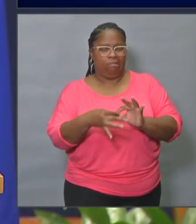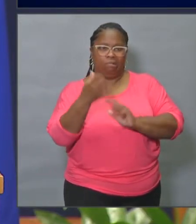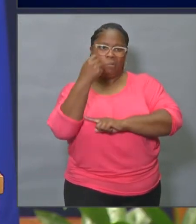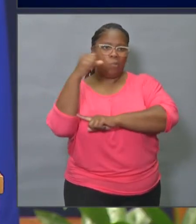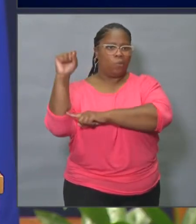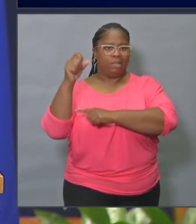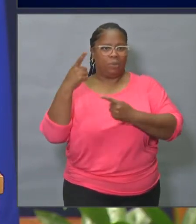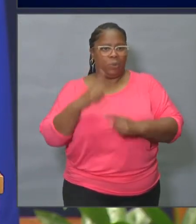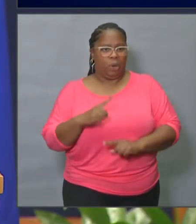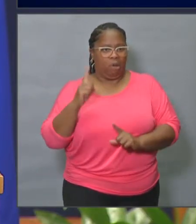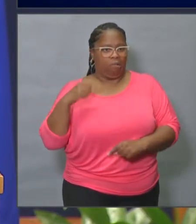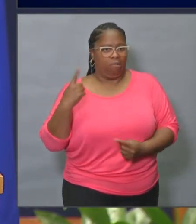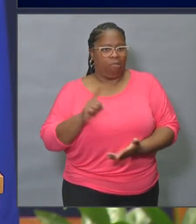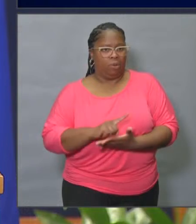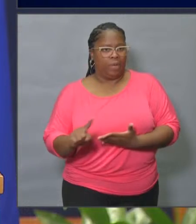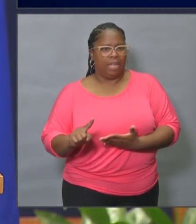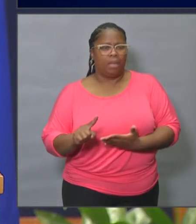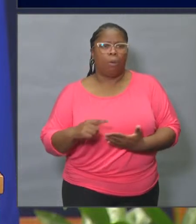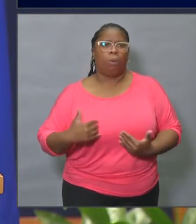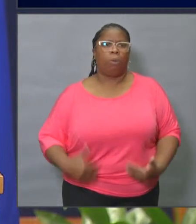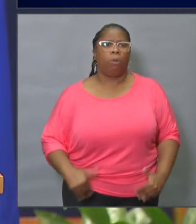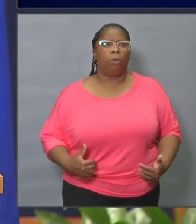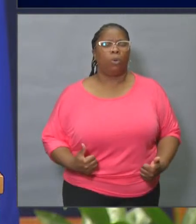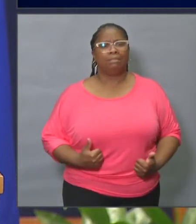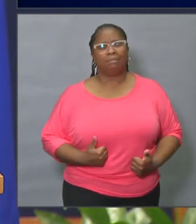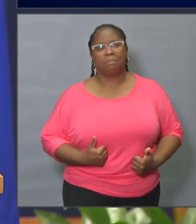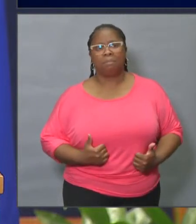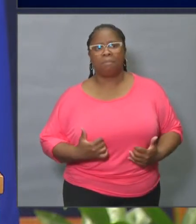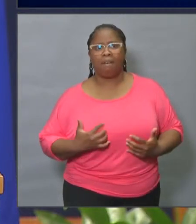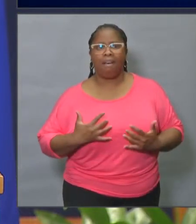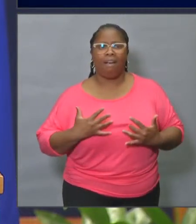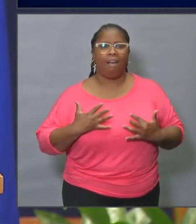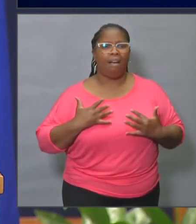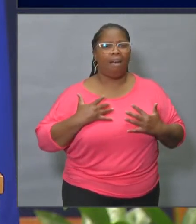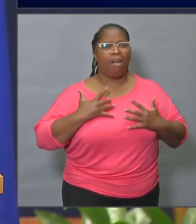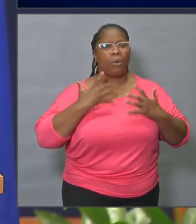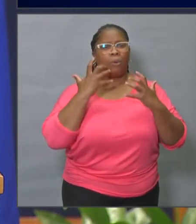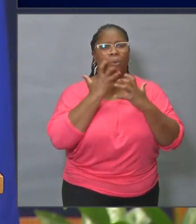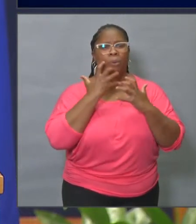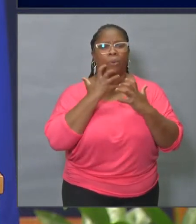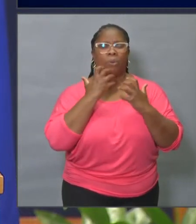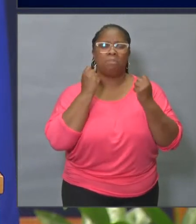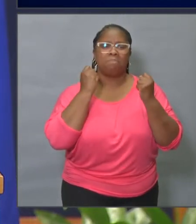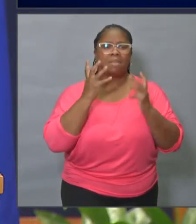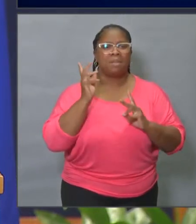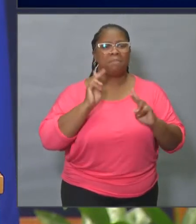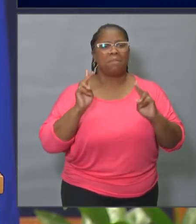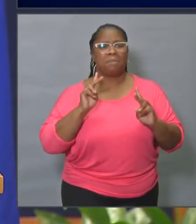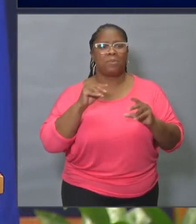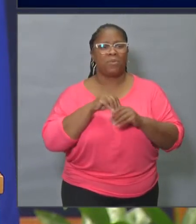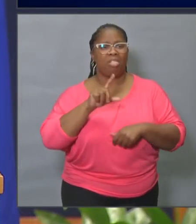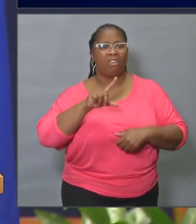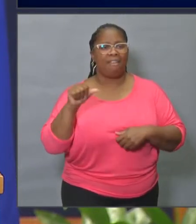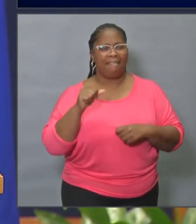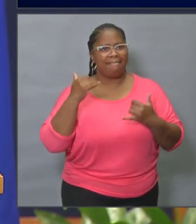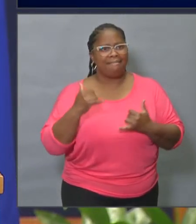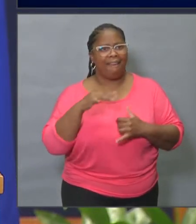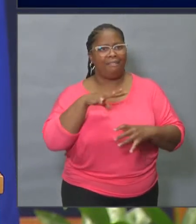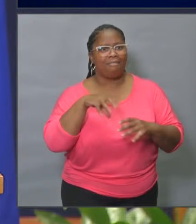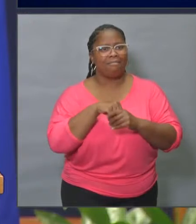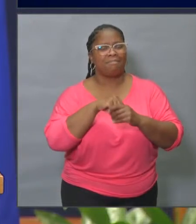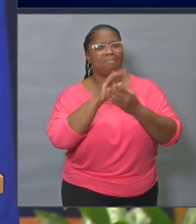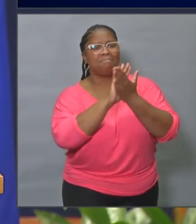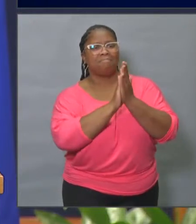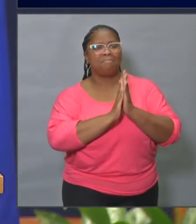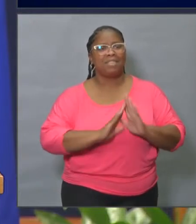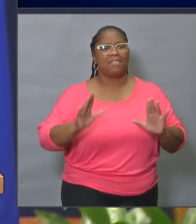protests. It is inspiring on many levels to see the desire of many Angelenos who are engaged in peaceful protests in